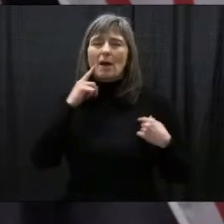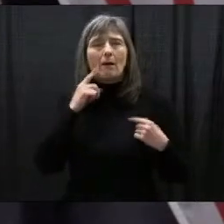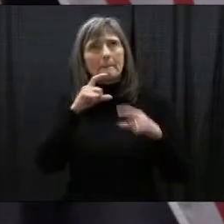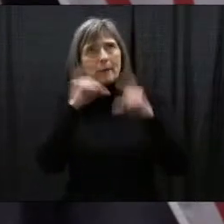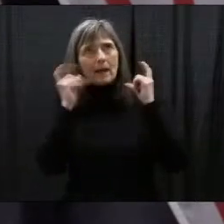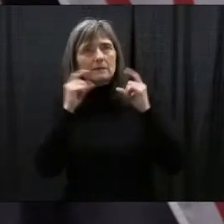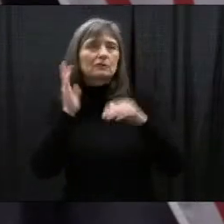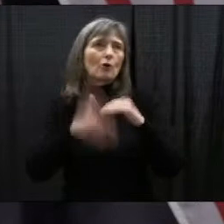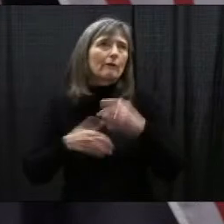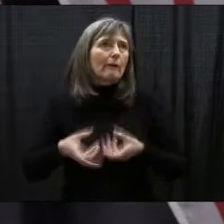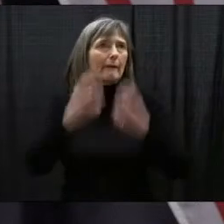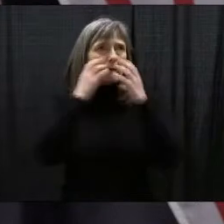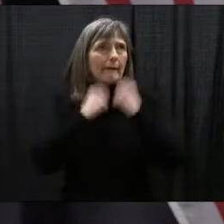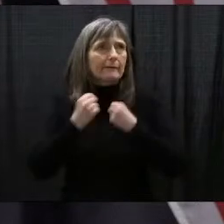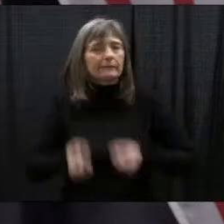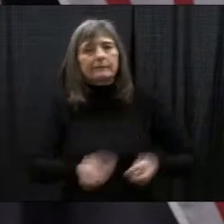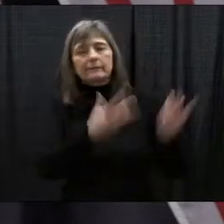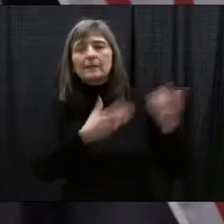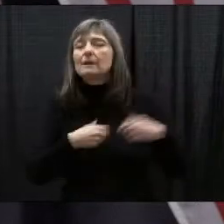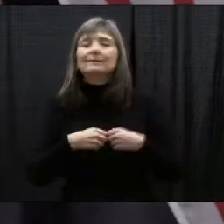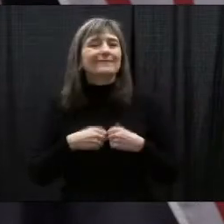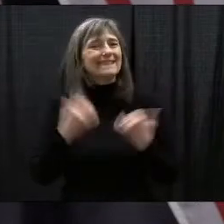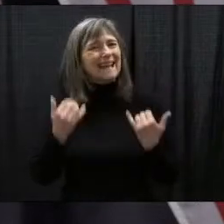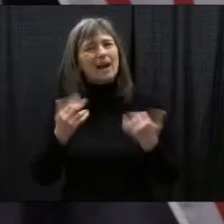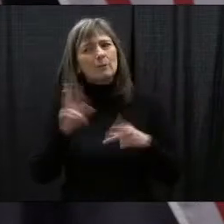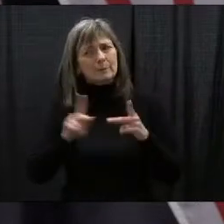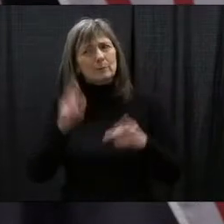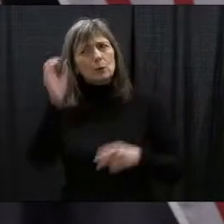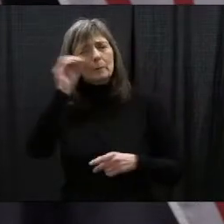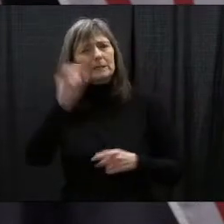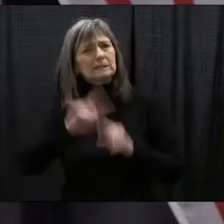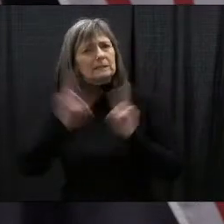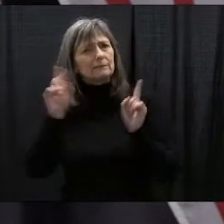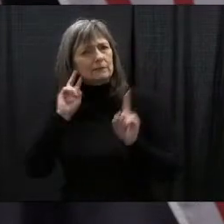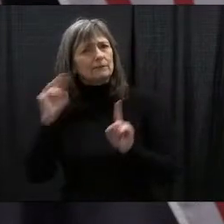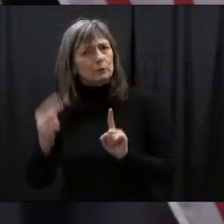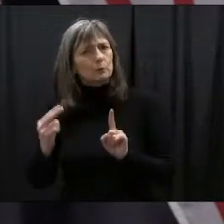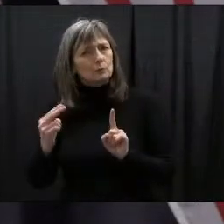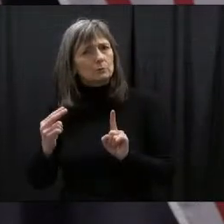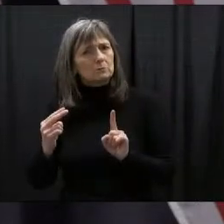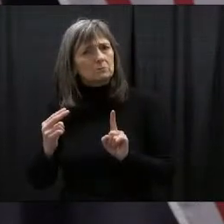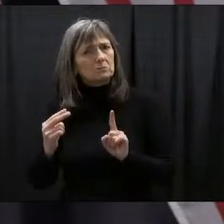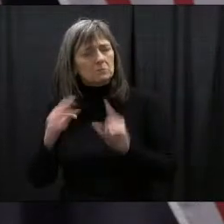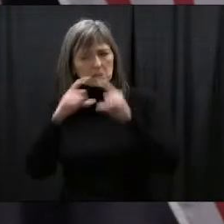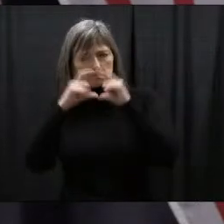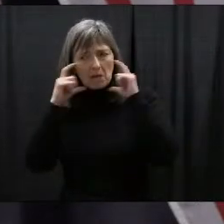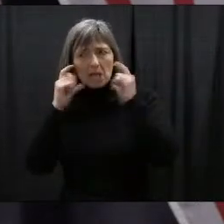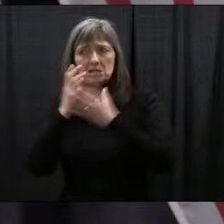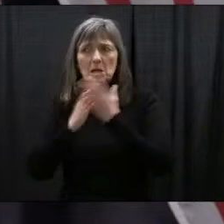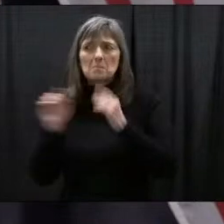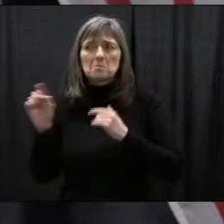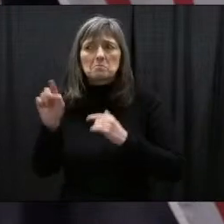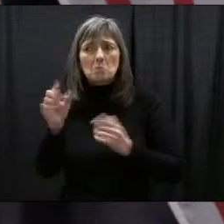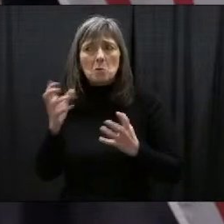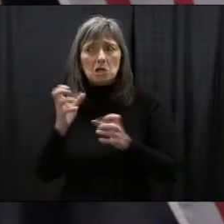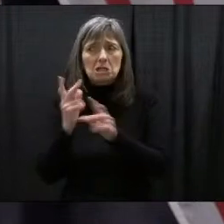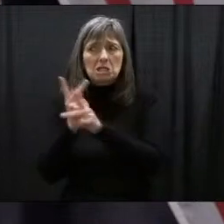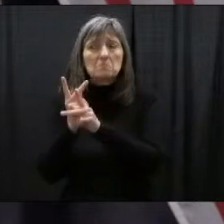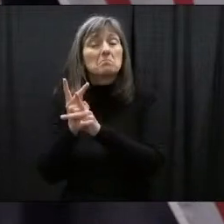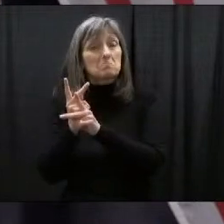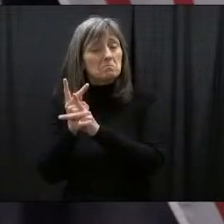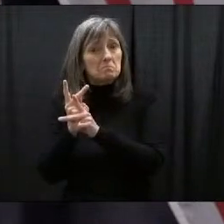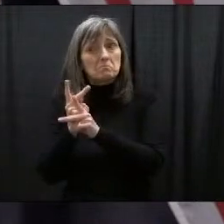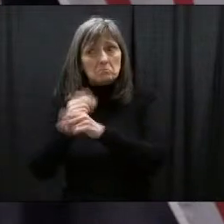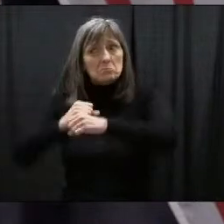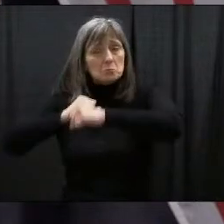thought, oh, it's over, you're overdoing it or whatever. It's kind of changed now, and people are accepting that, masks actually do